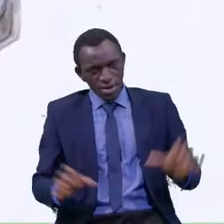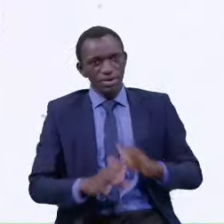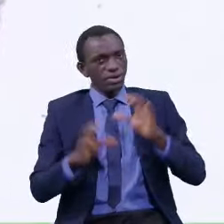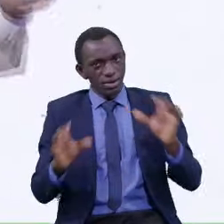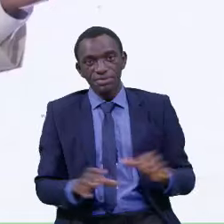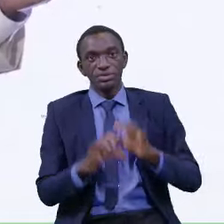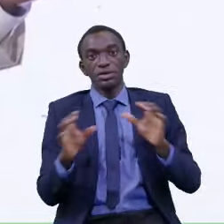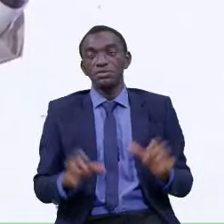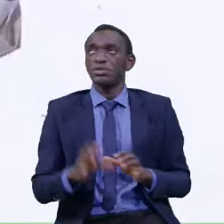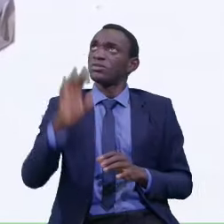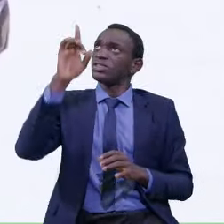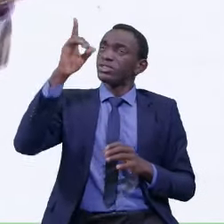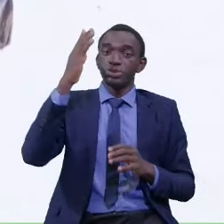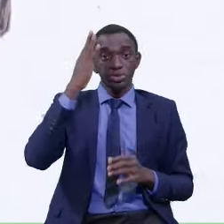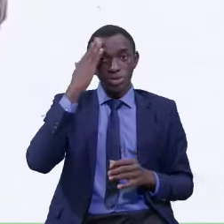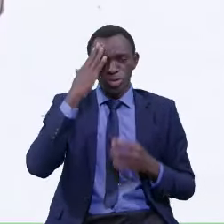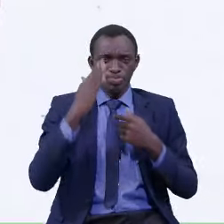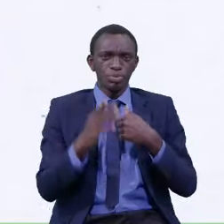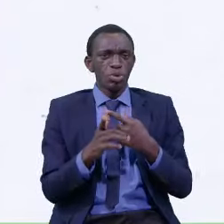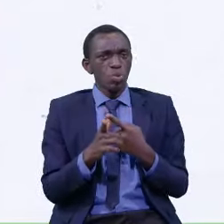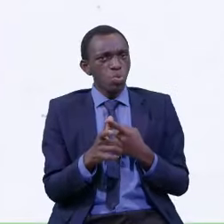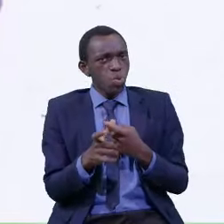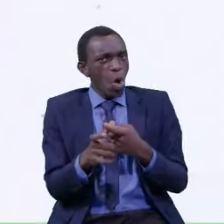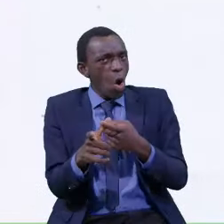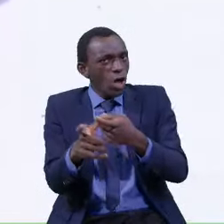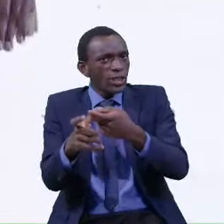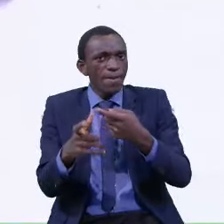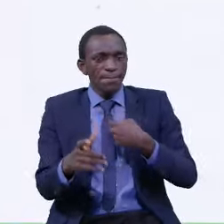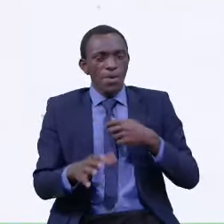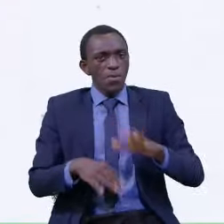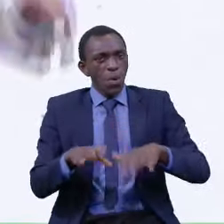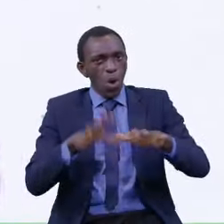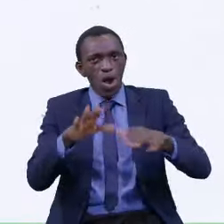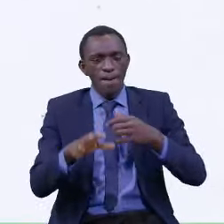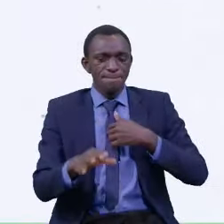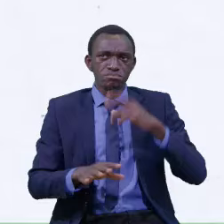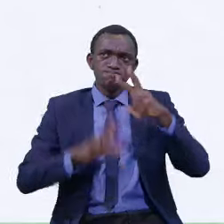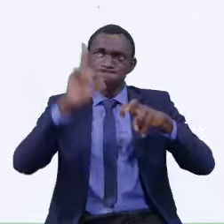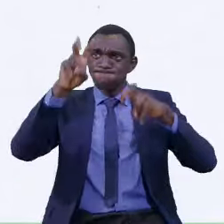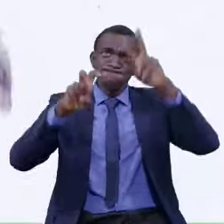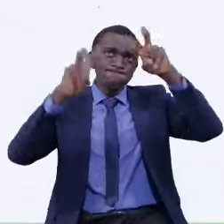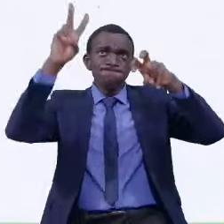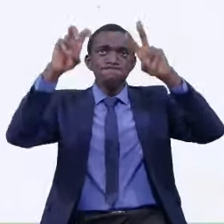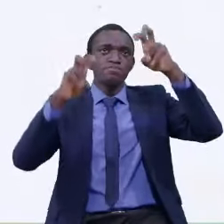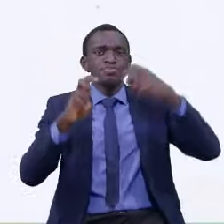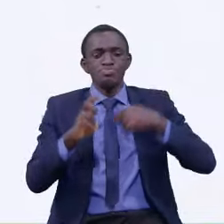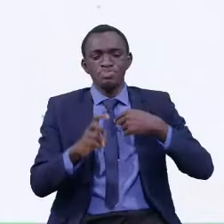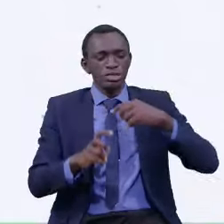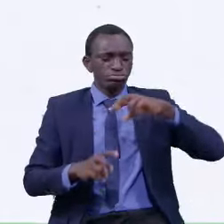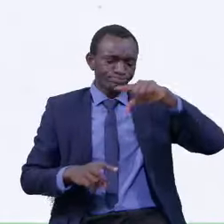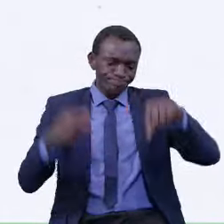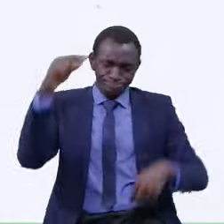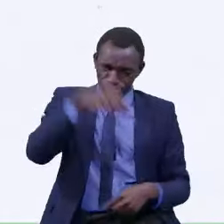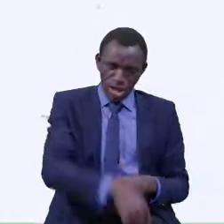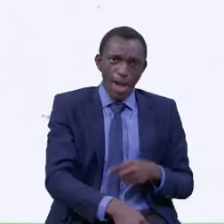I run, I walk, I climb, I descend, I do quite a lot. He